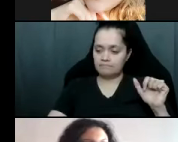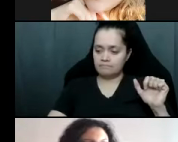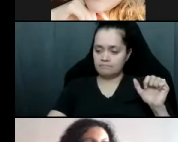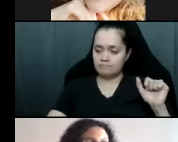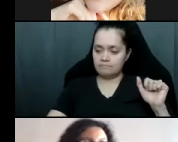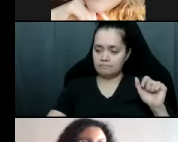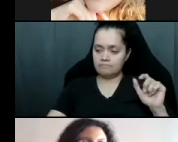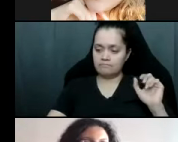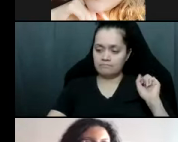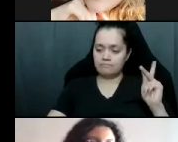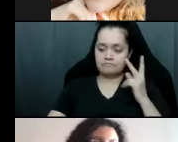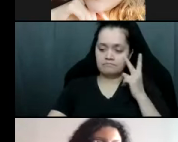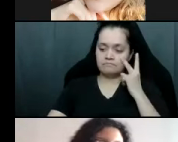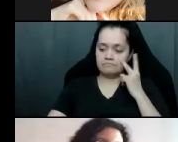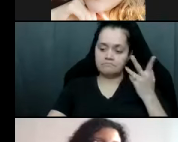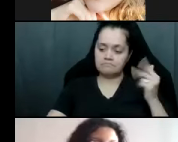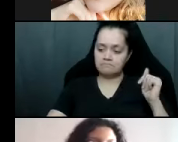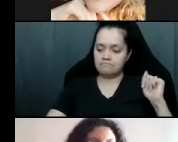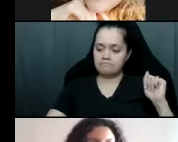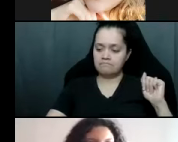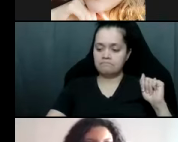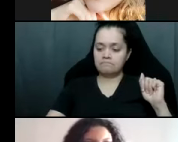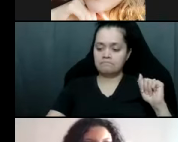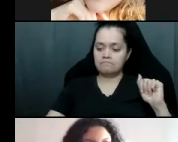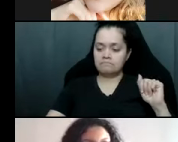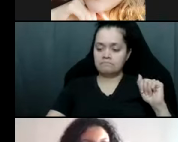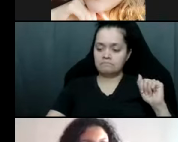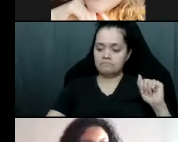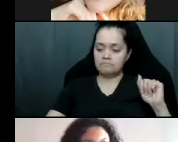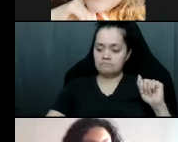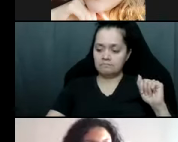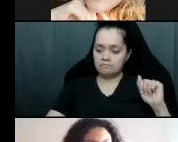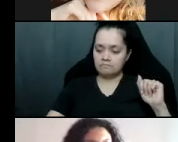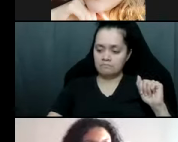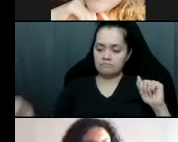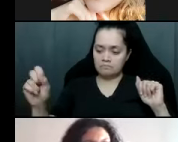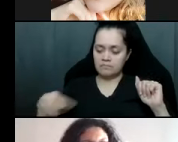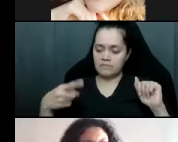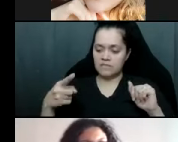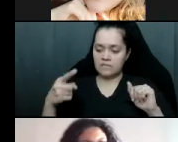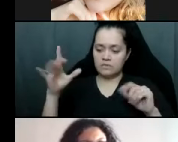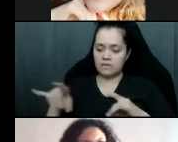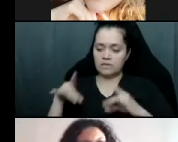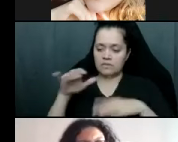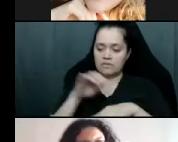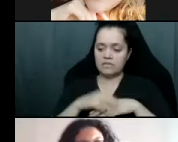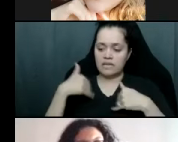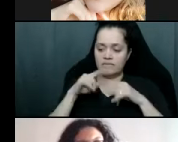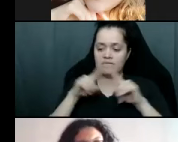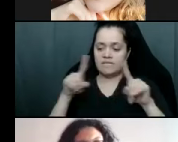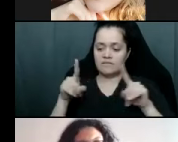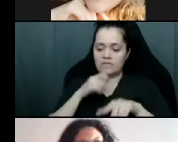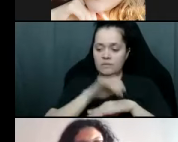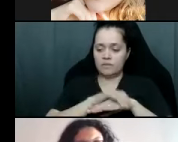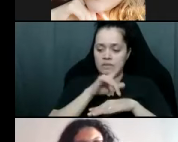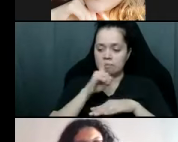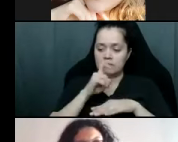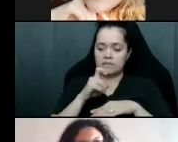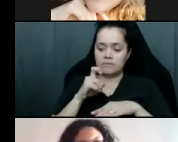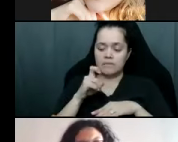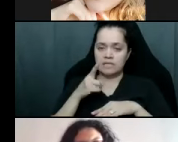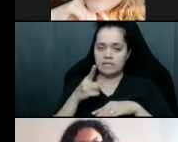All right, we'll see, maybe. But yes, this is why Australian English has differences from British English. It's